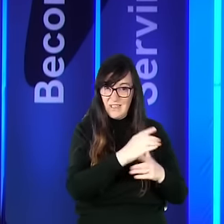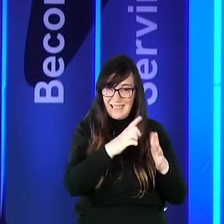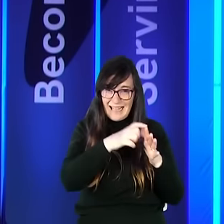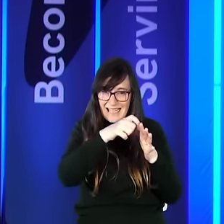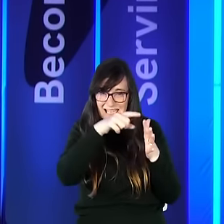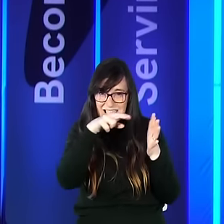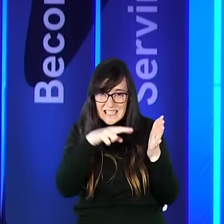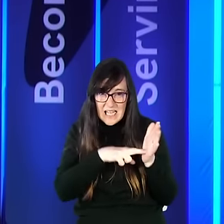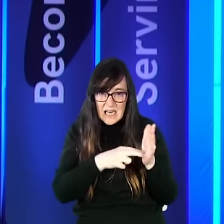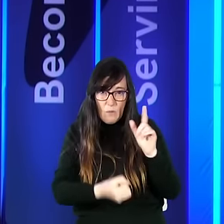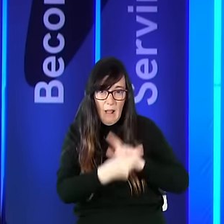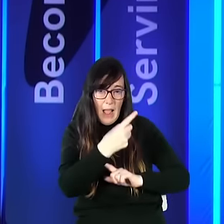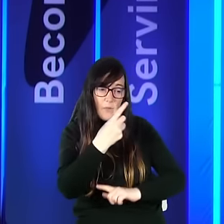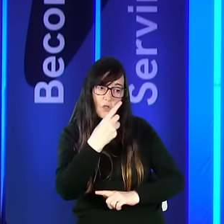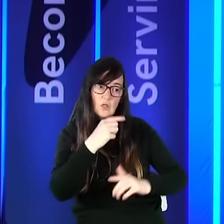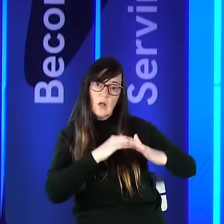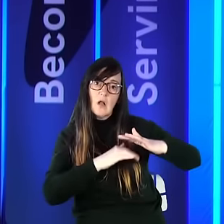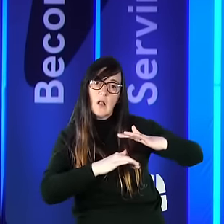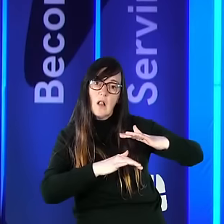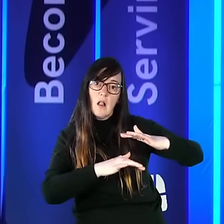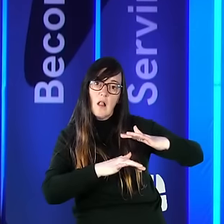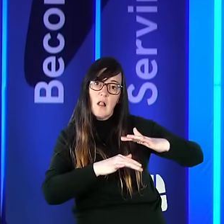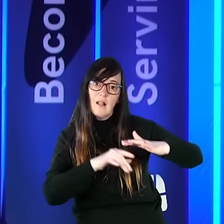in and deceive. Danger lurked.